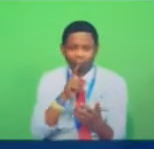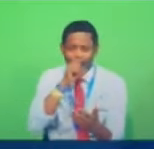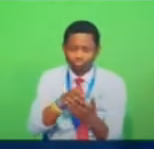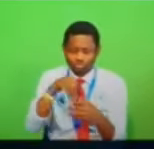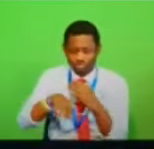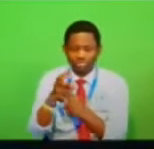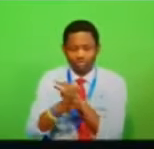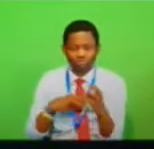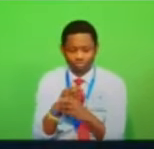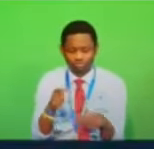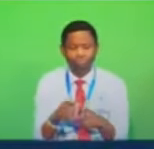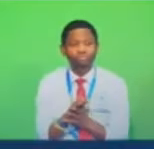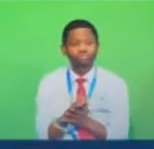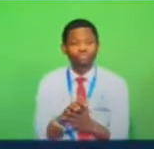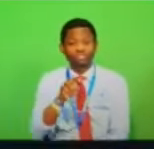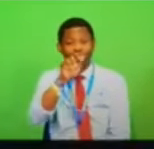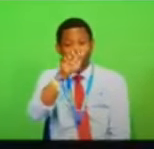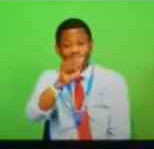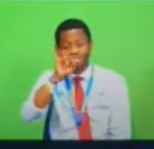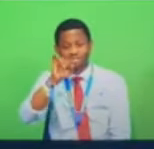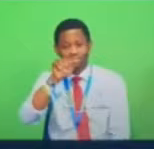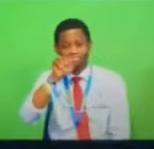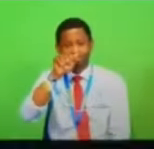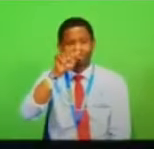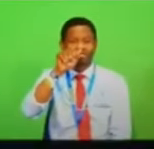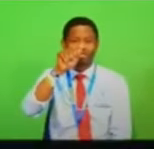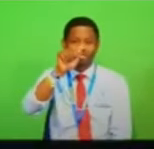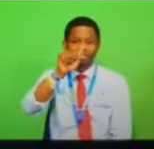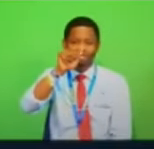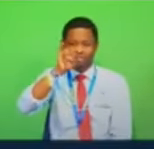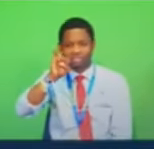Artificial intelligence, which is intelligence of machines and